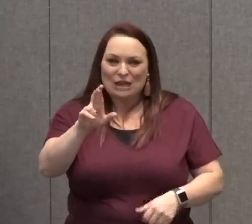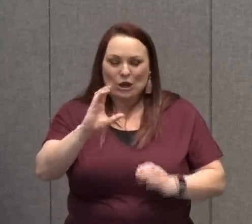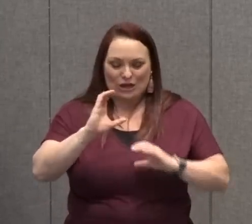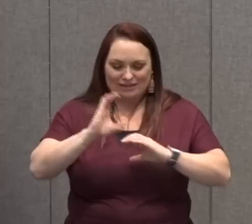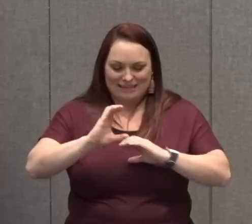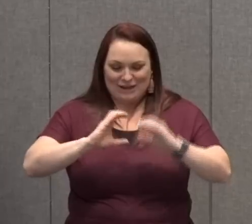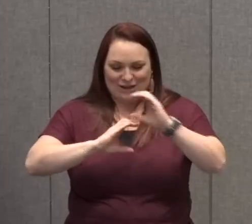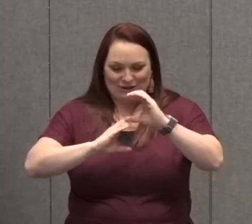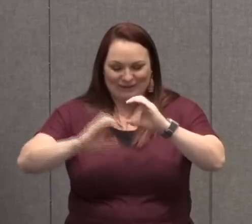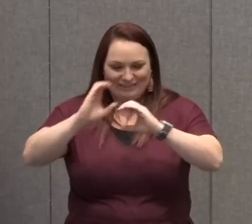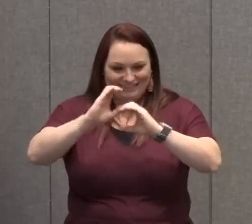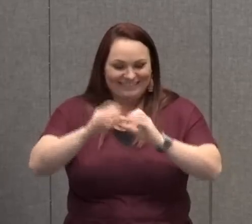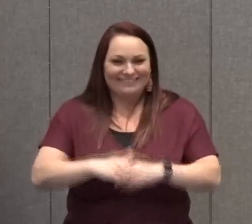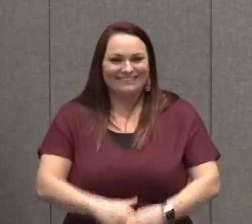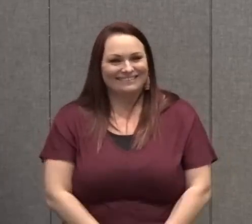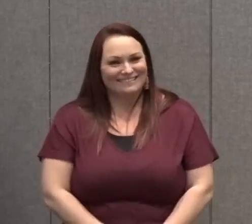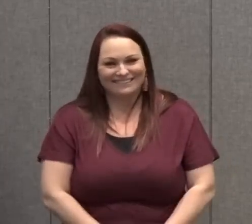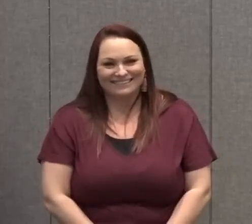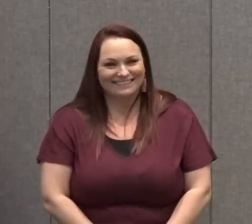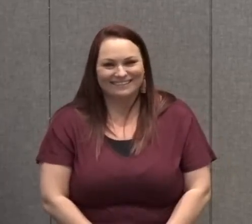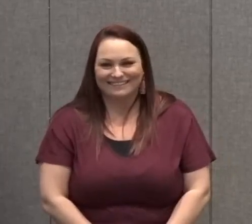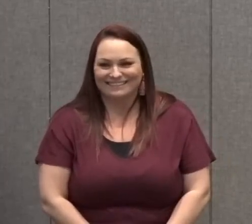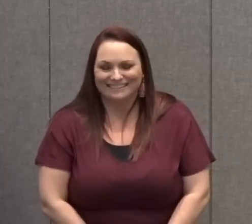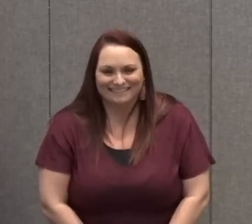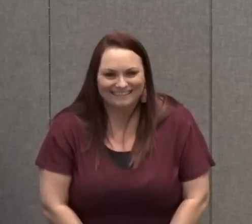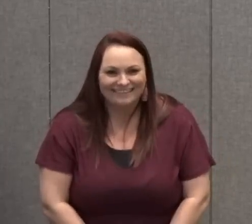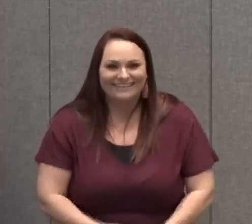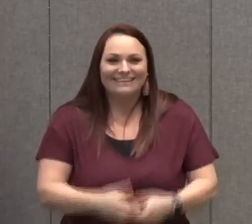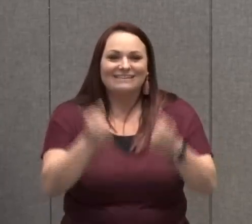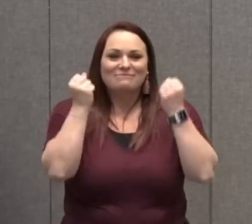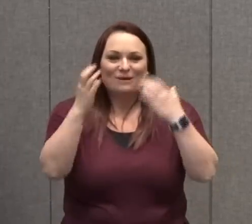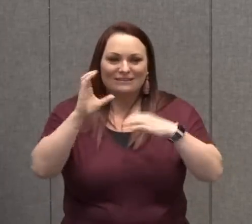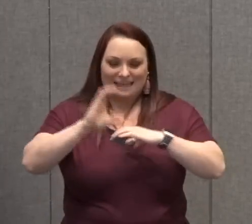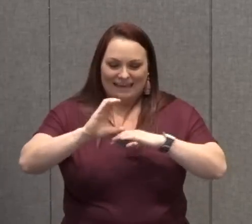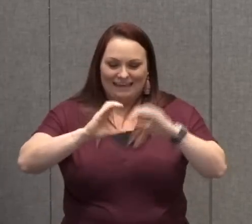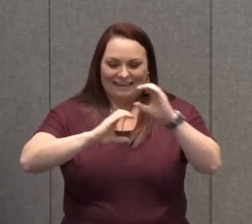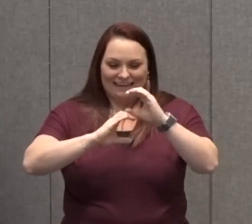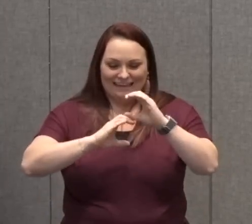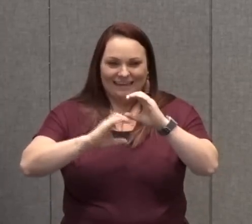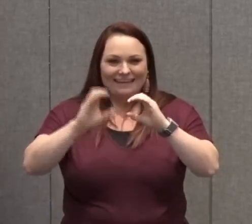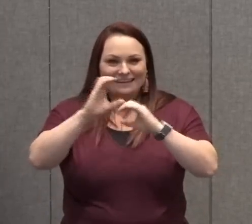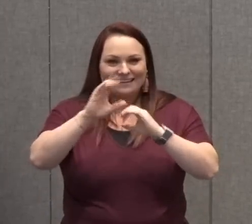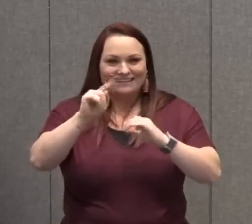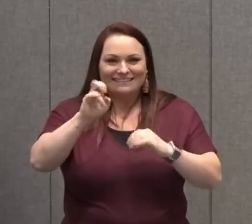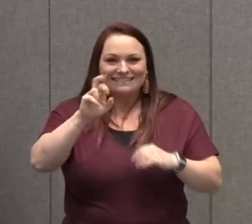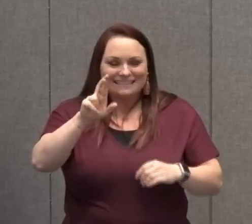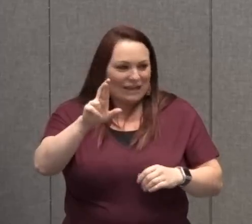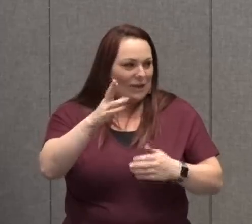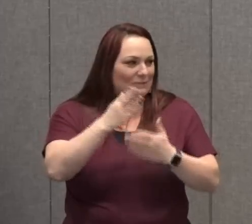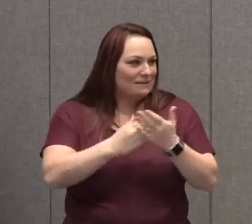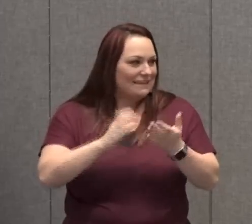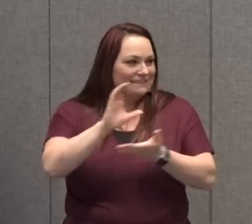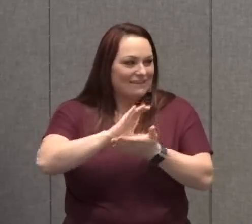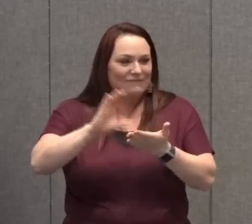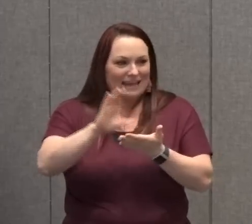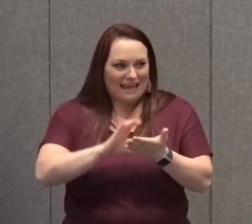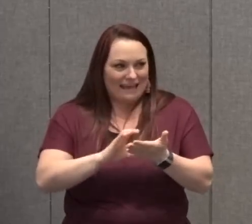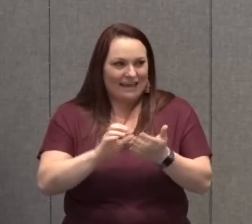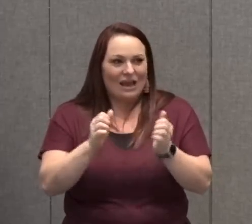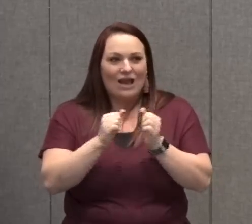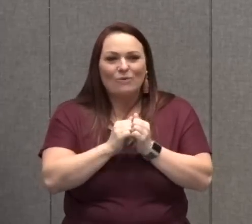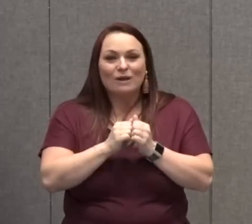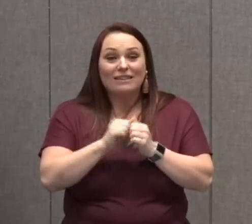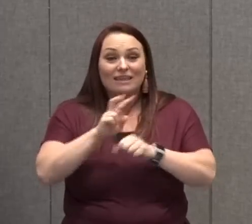yes I like a multi-tiered piece of cake with